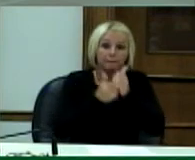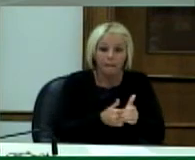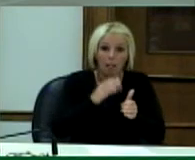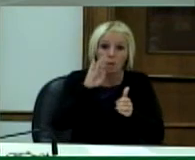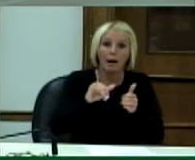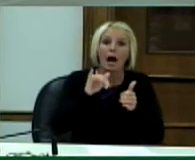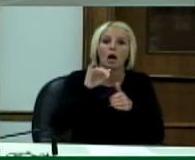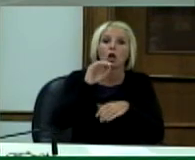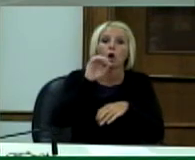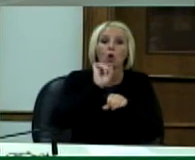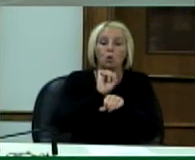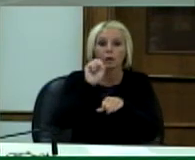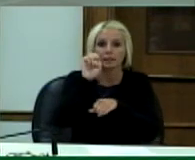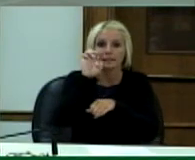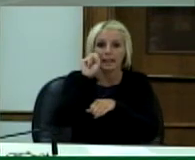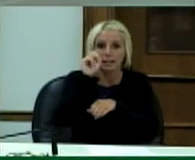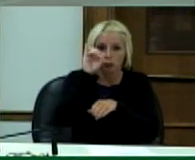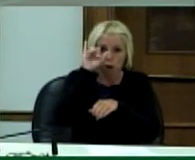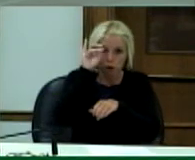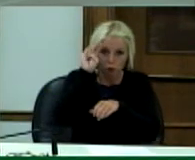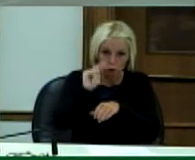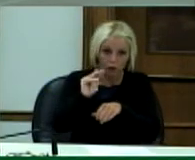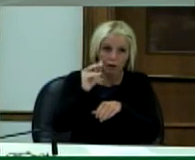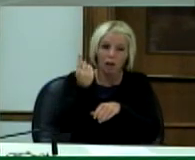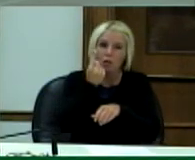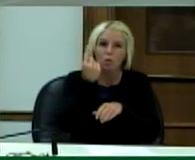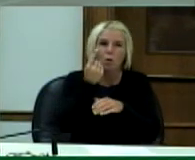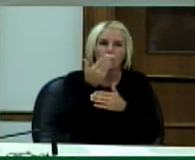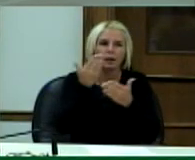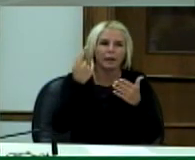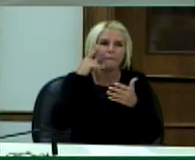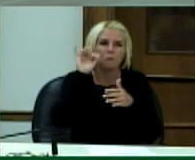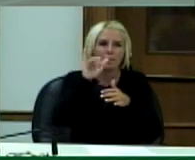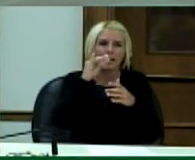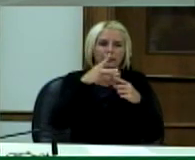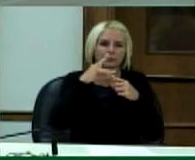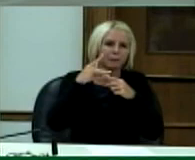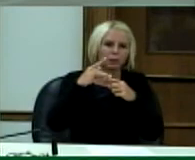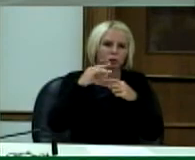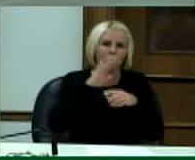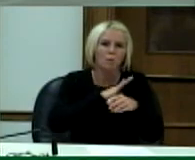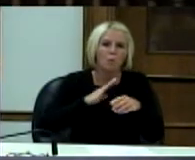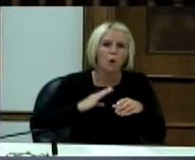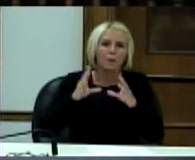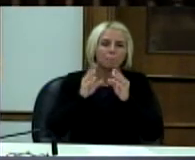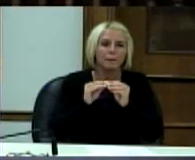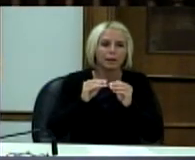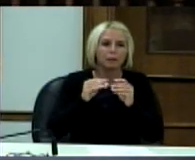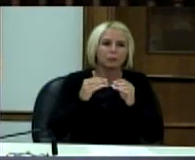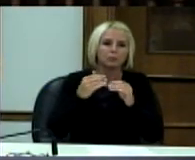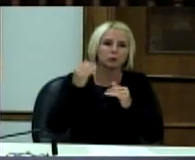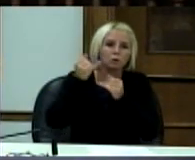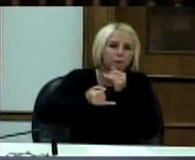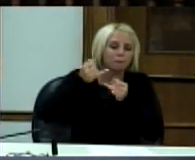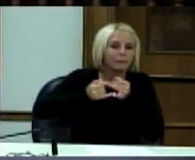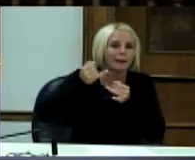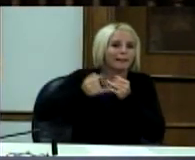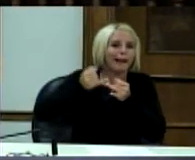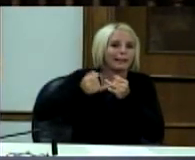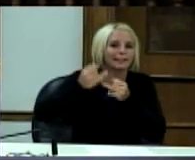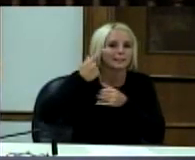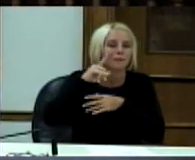by a work session. The only agenda item for that special board meeting would be to finalize the resolution